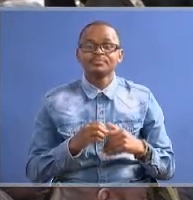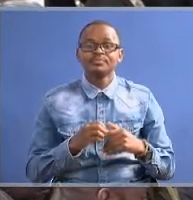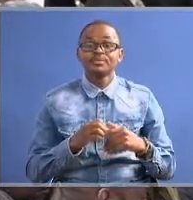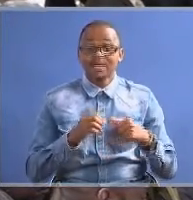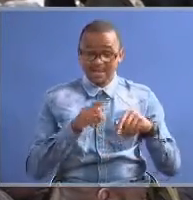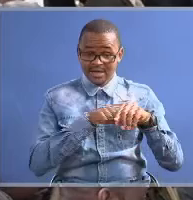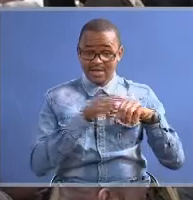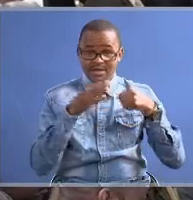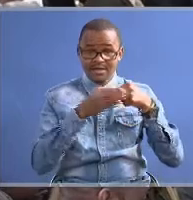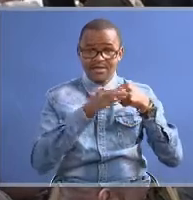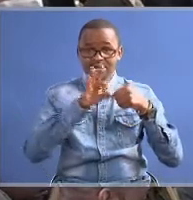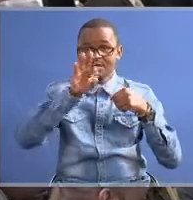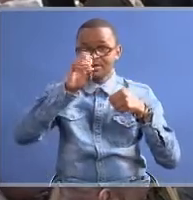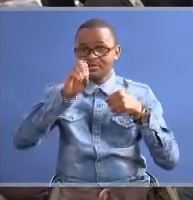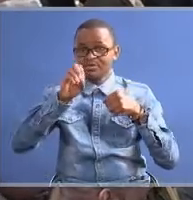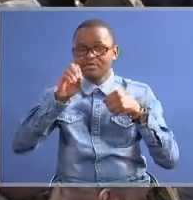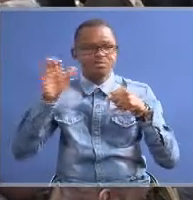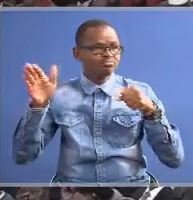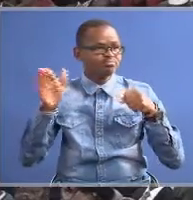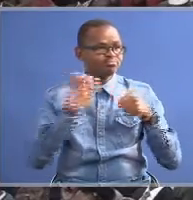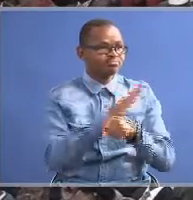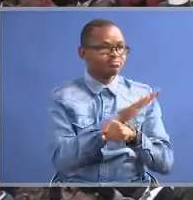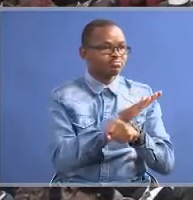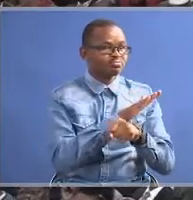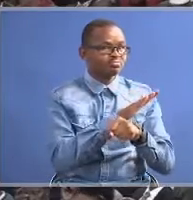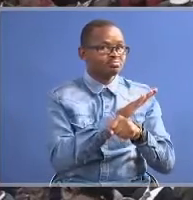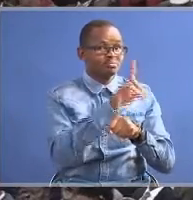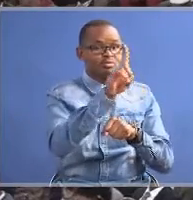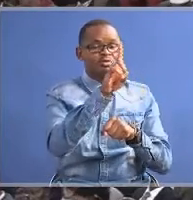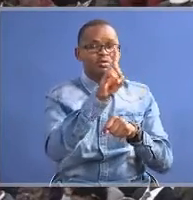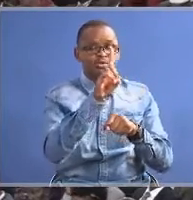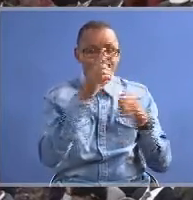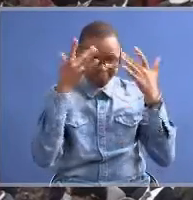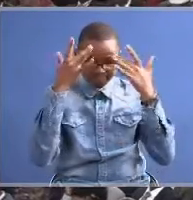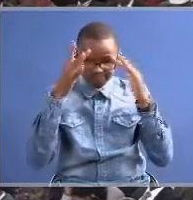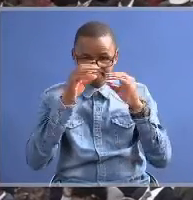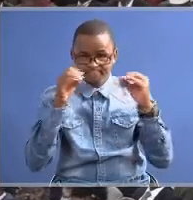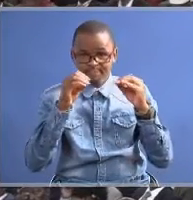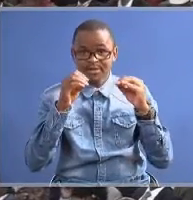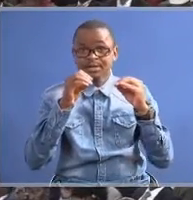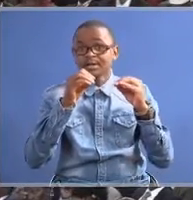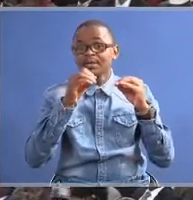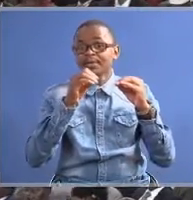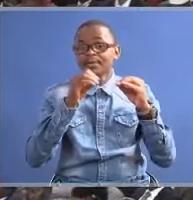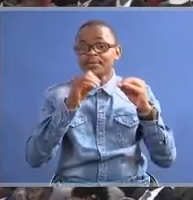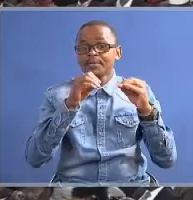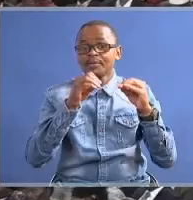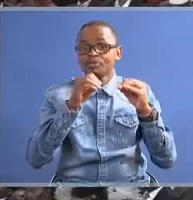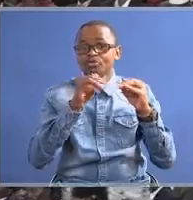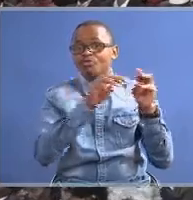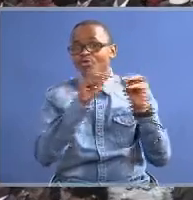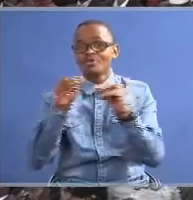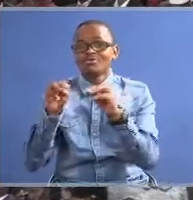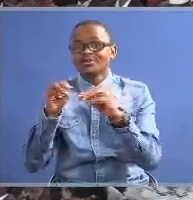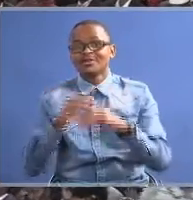At 9:30, the arena was full to capacity. One could not find space to move an inch.